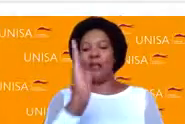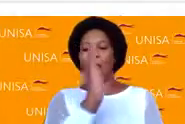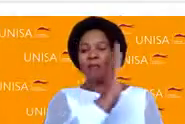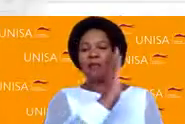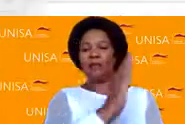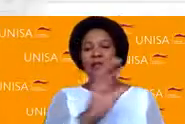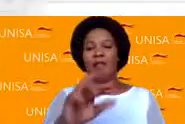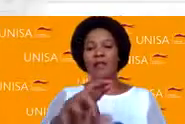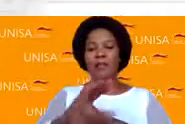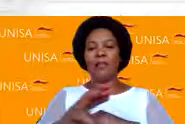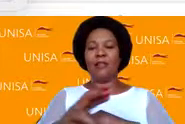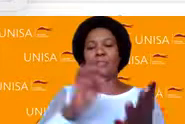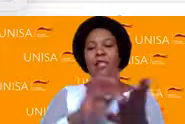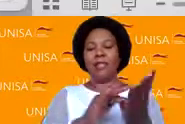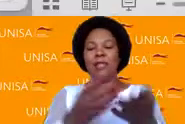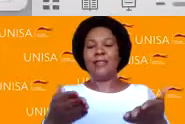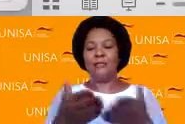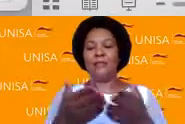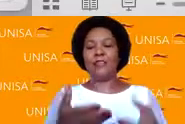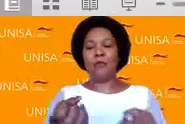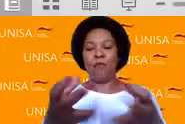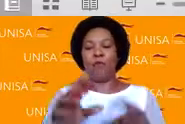offer.